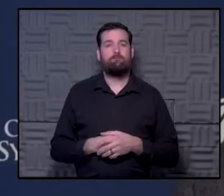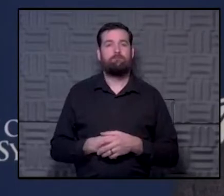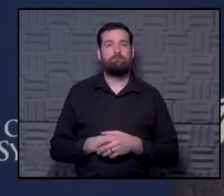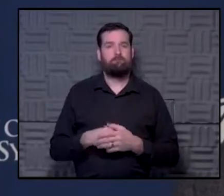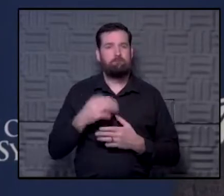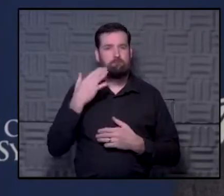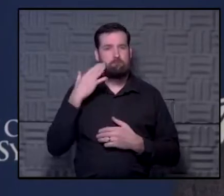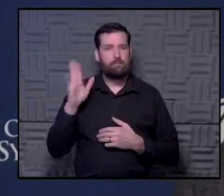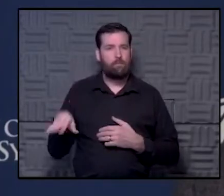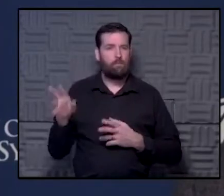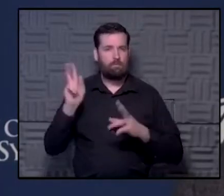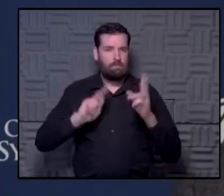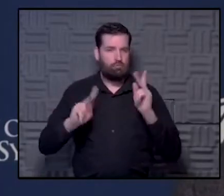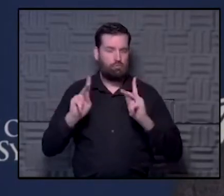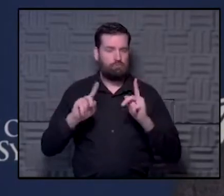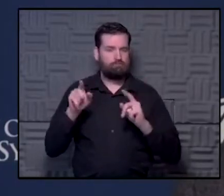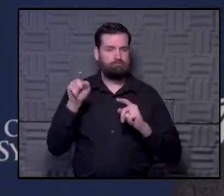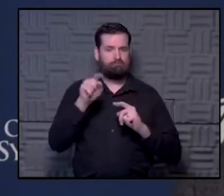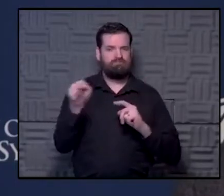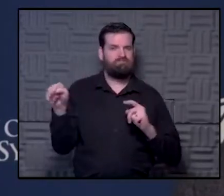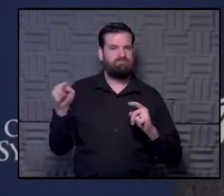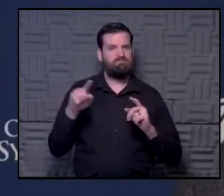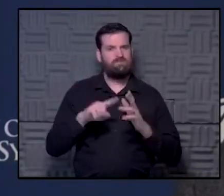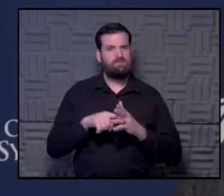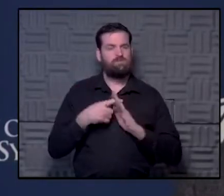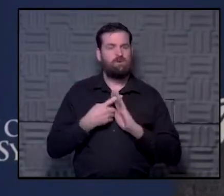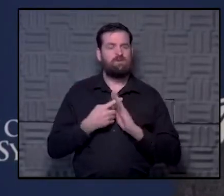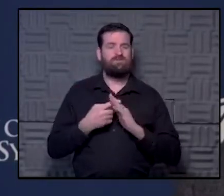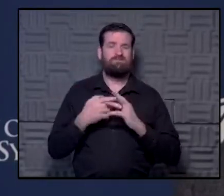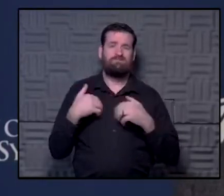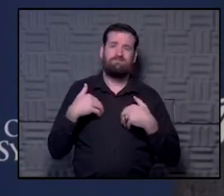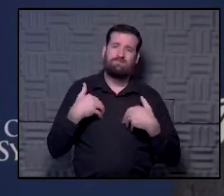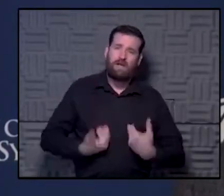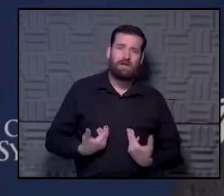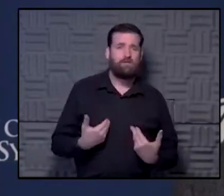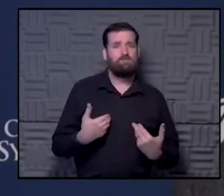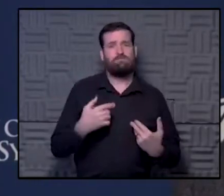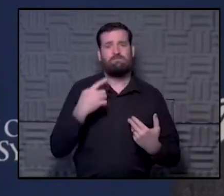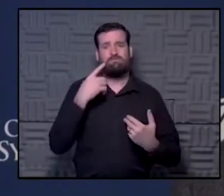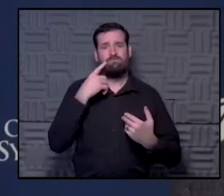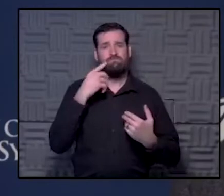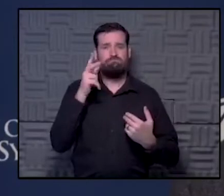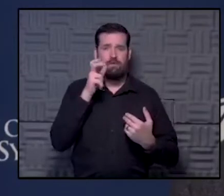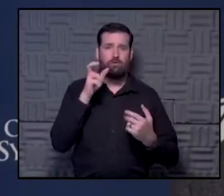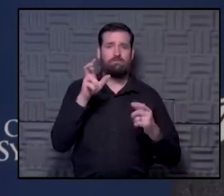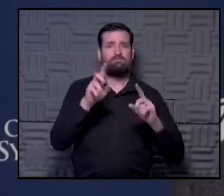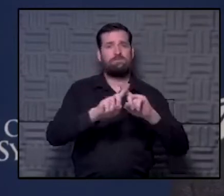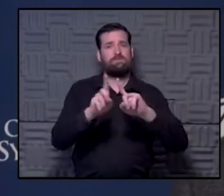that people are probably starting to get tired. I'm hearing different,